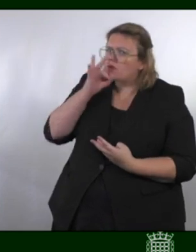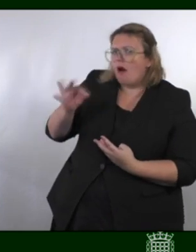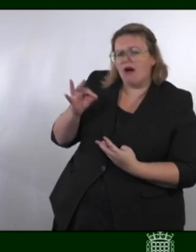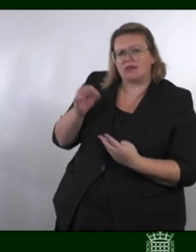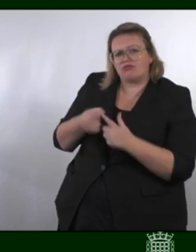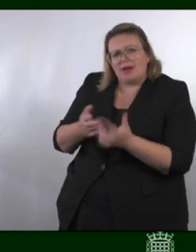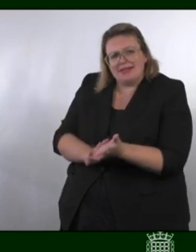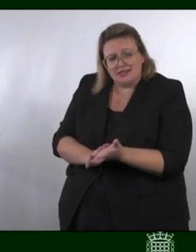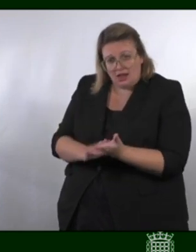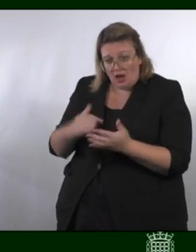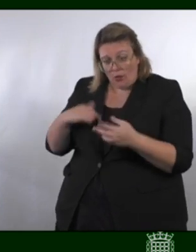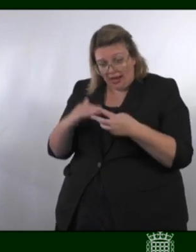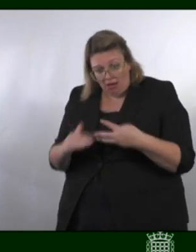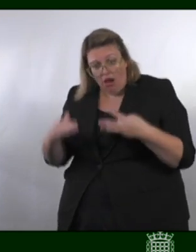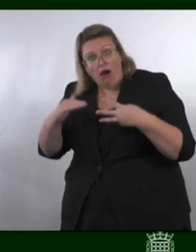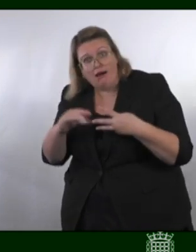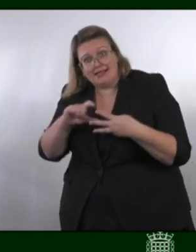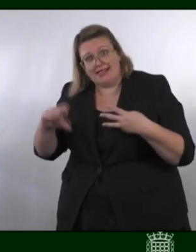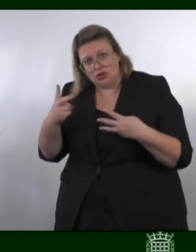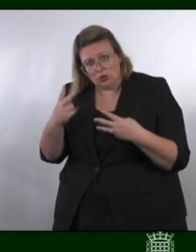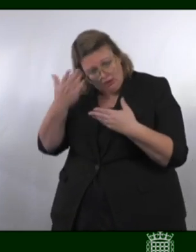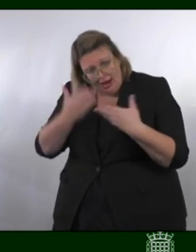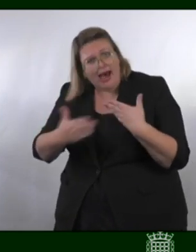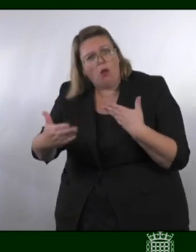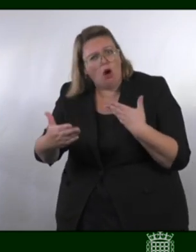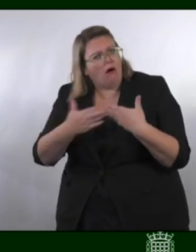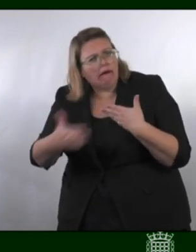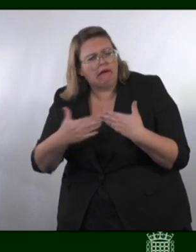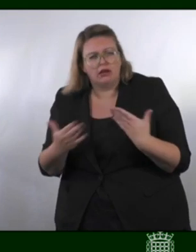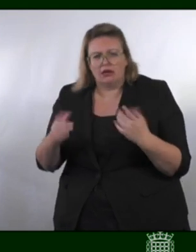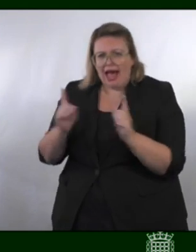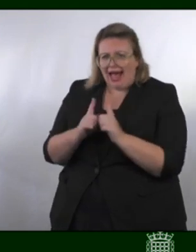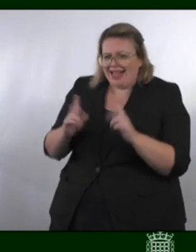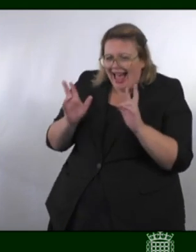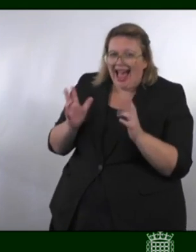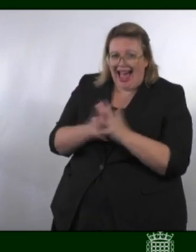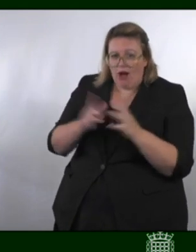what additional help there'd be for local businesses, and crucially, what the route out would be?